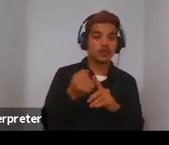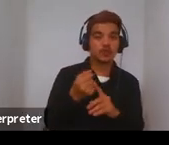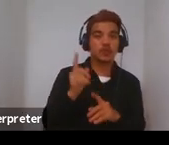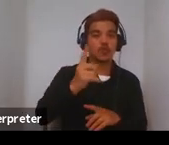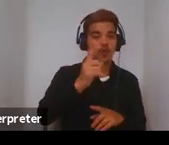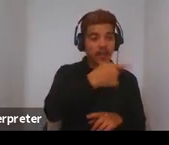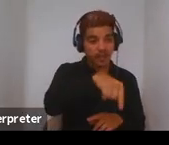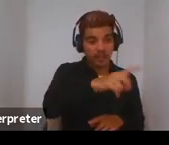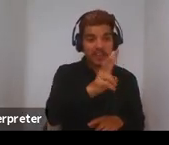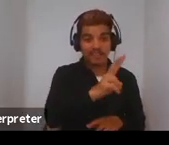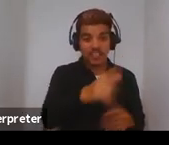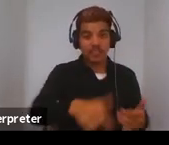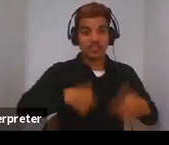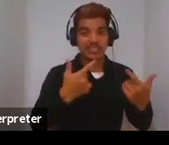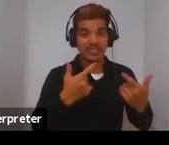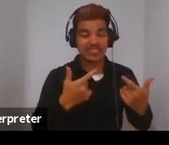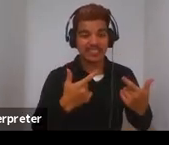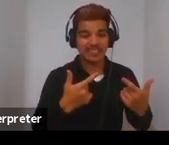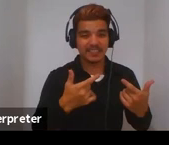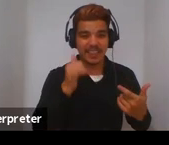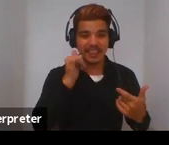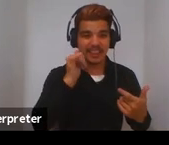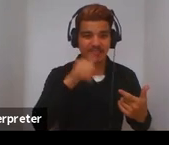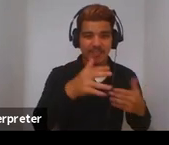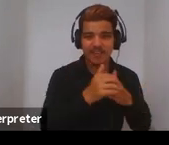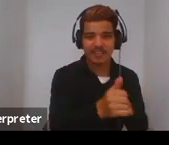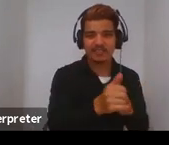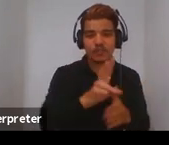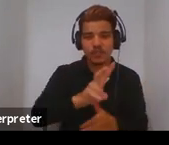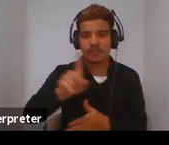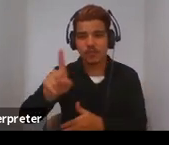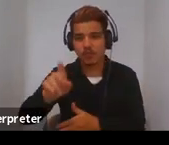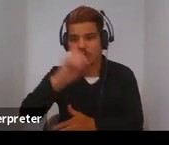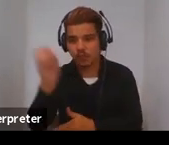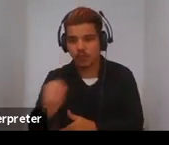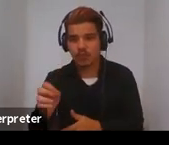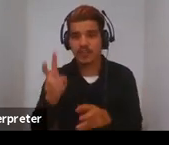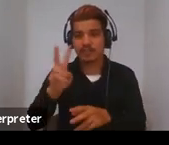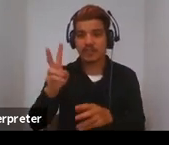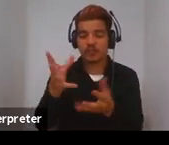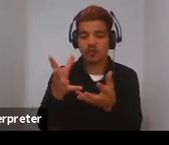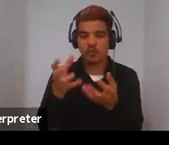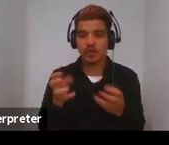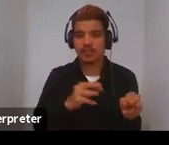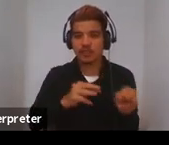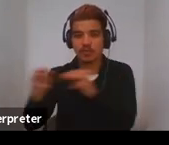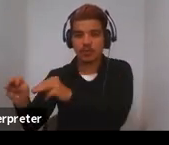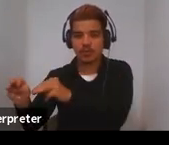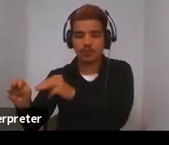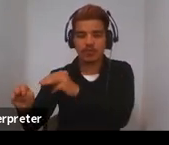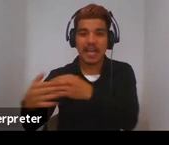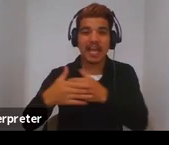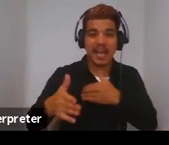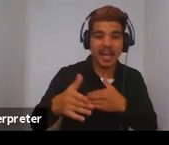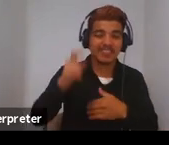live. And that really leads to 71% of victims wanting to move after being sexually